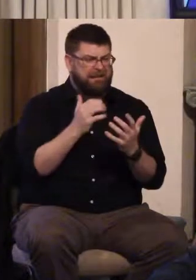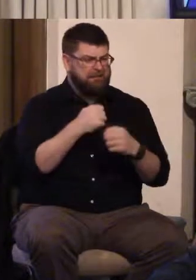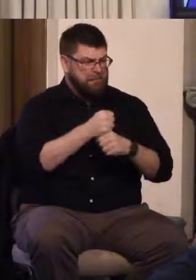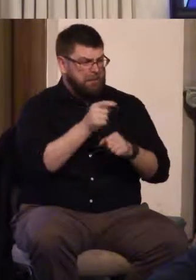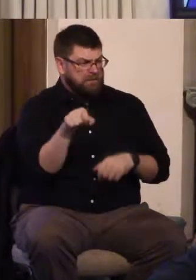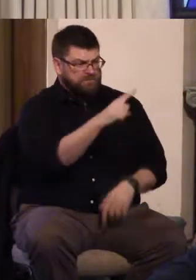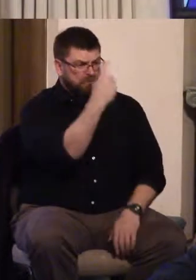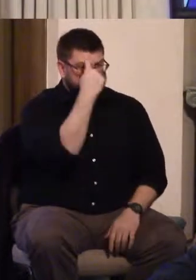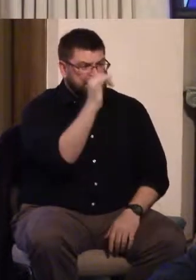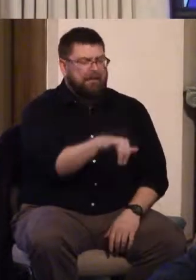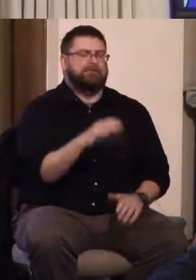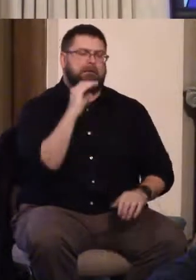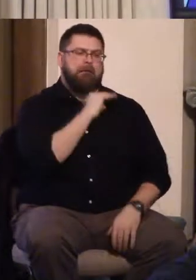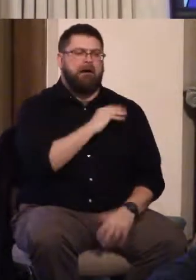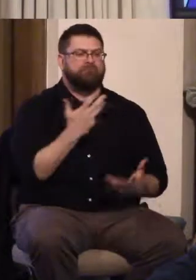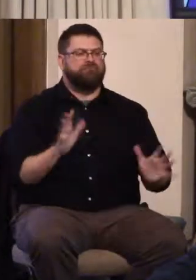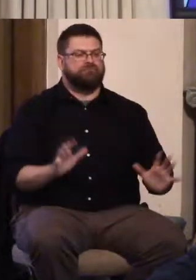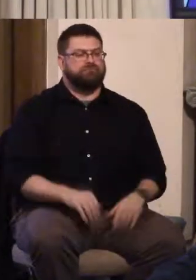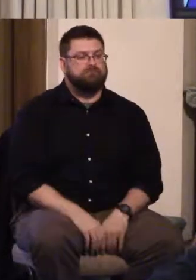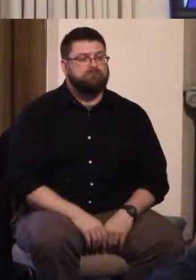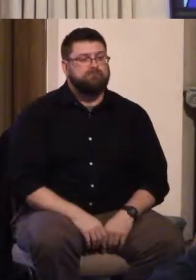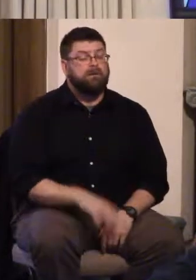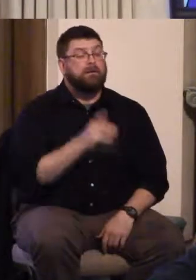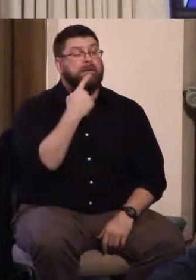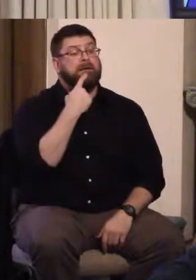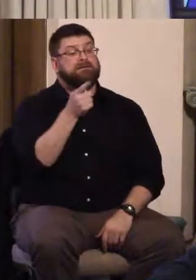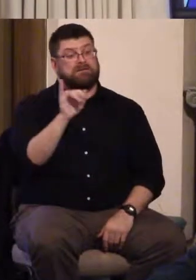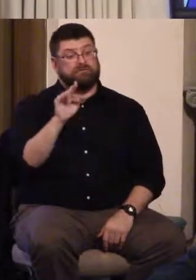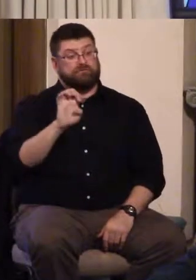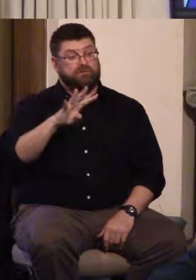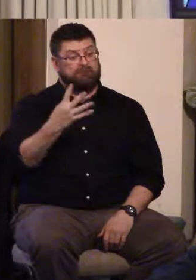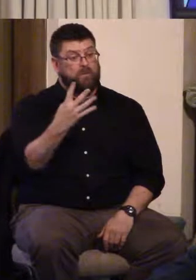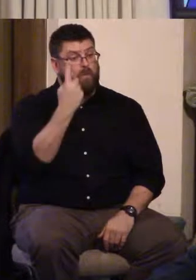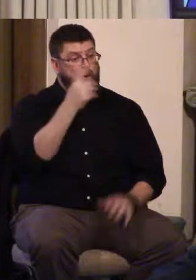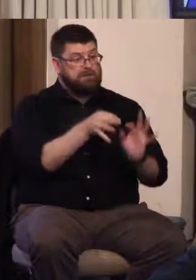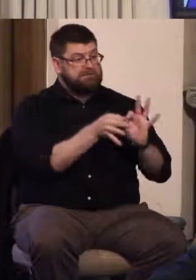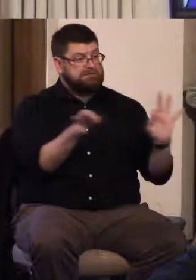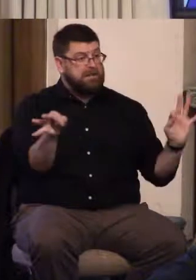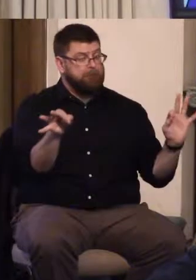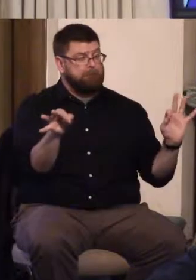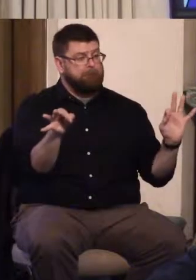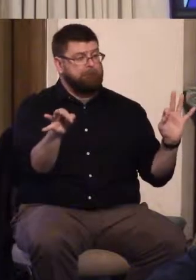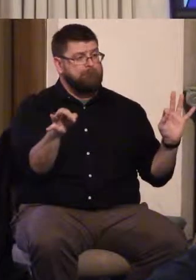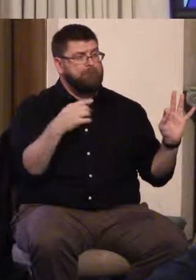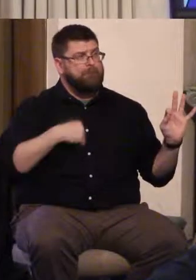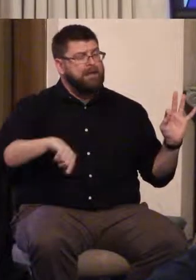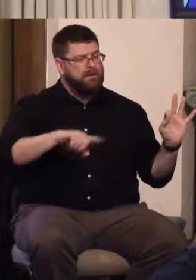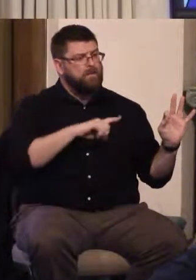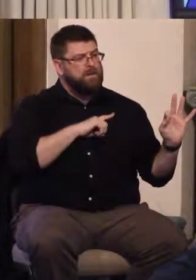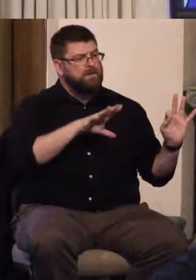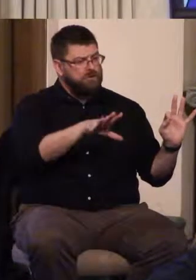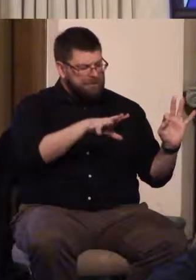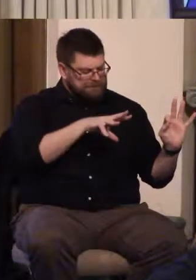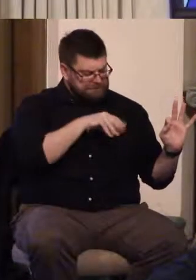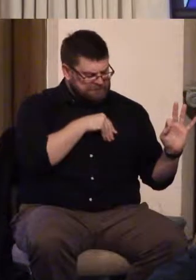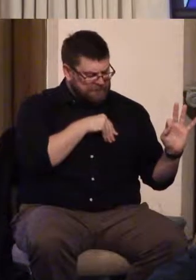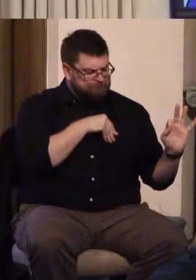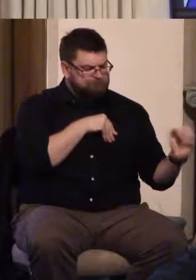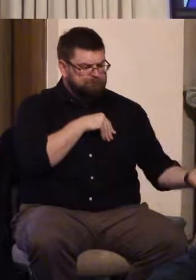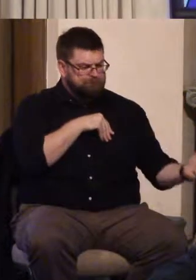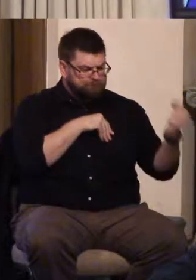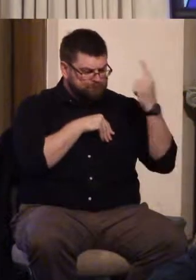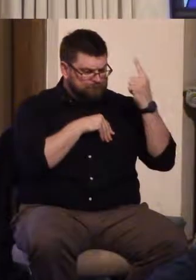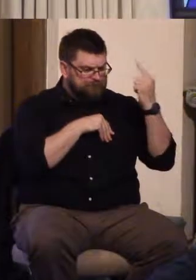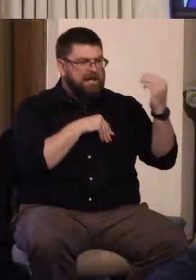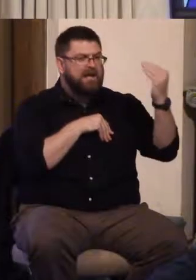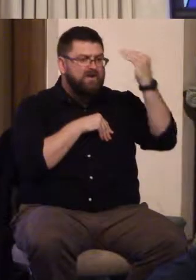the first time back on June 4th, I said one statement that we could breathe into, accept, and